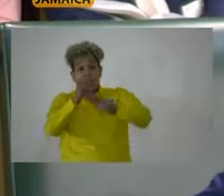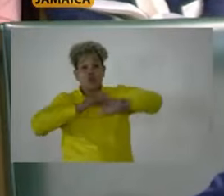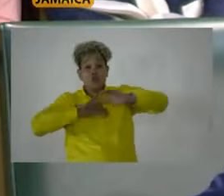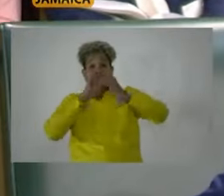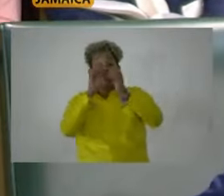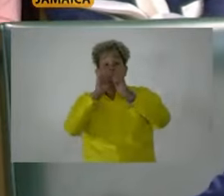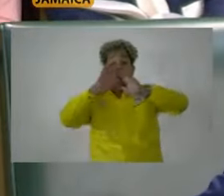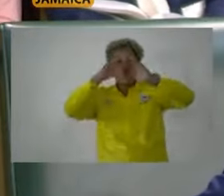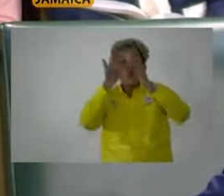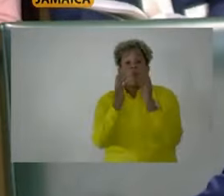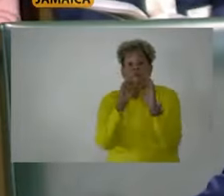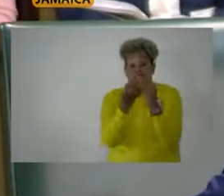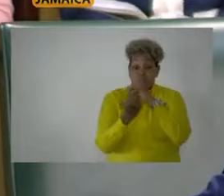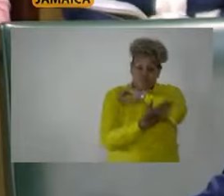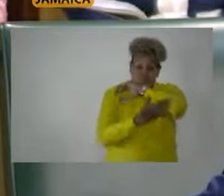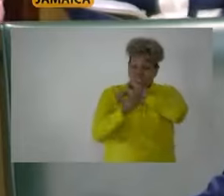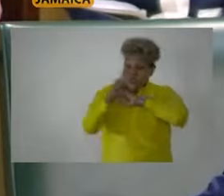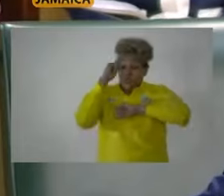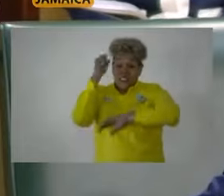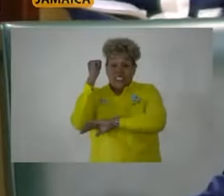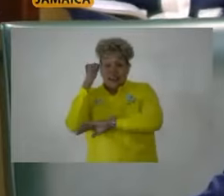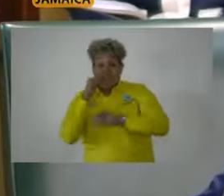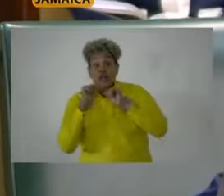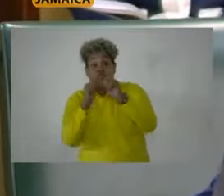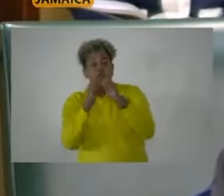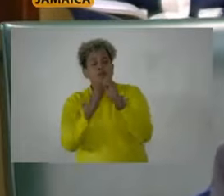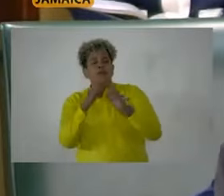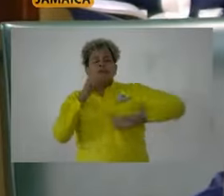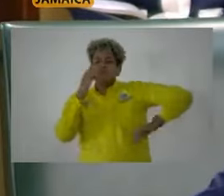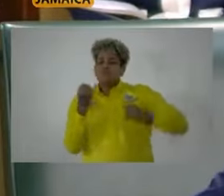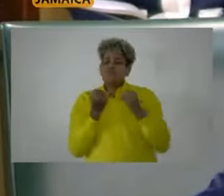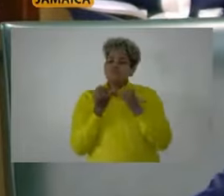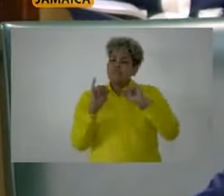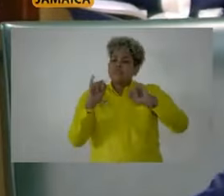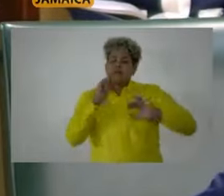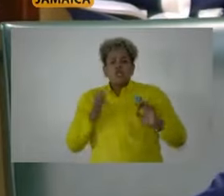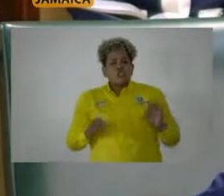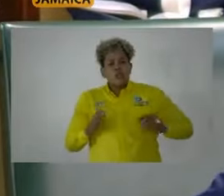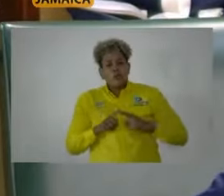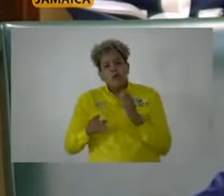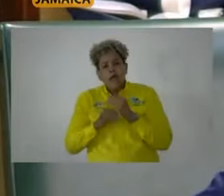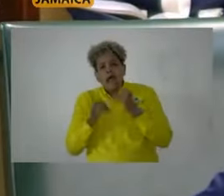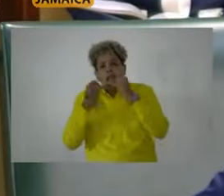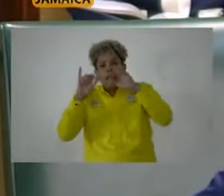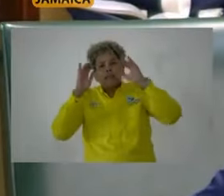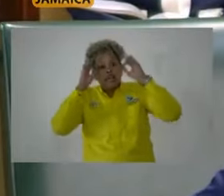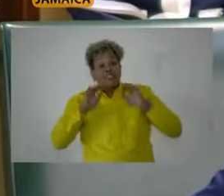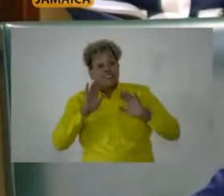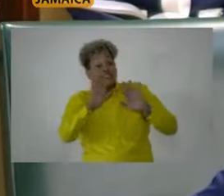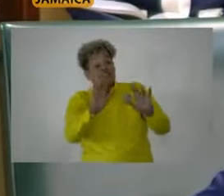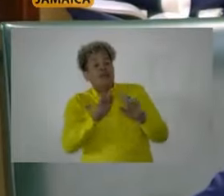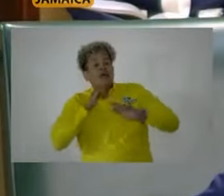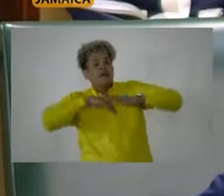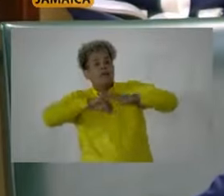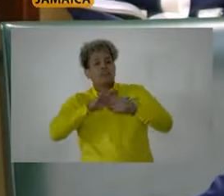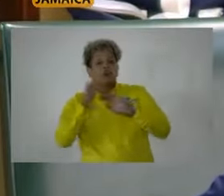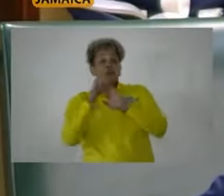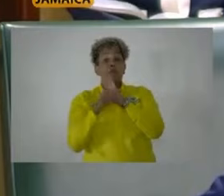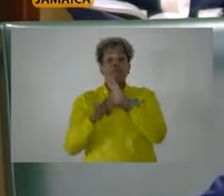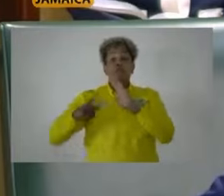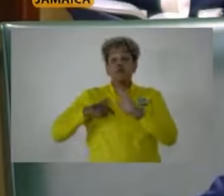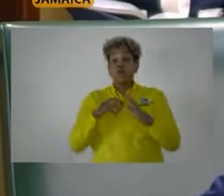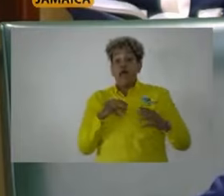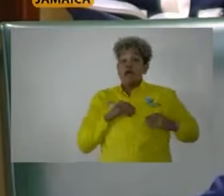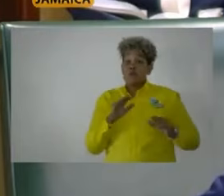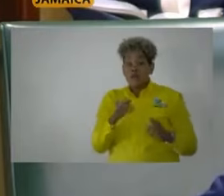We steadfastly maintain the right to exercise independent judgment and make independent decisions based on the principles that we